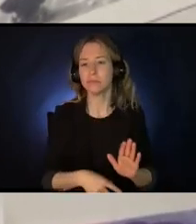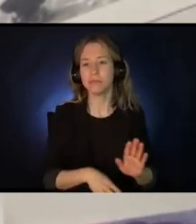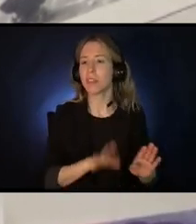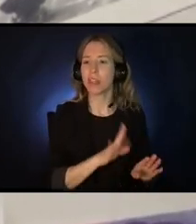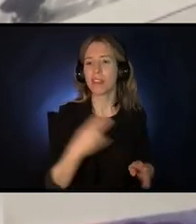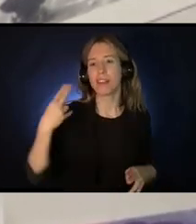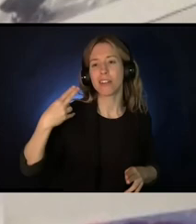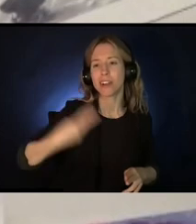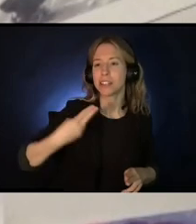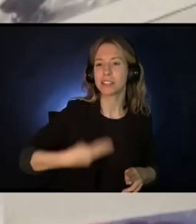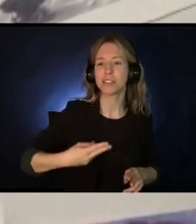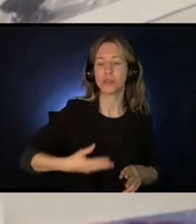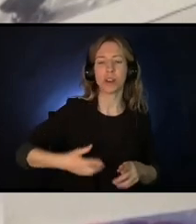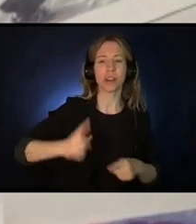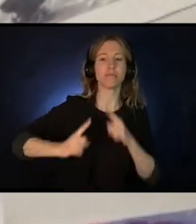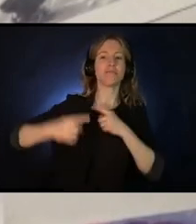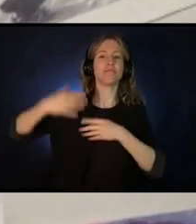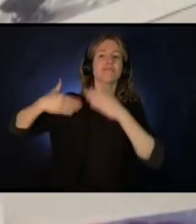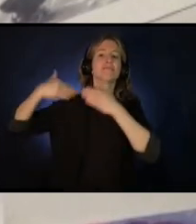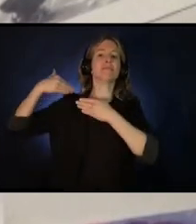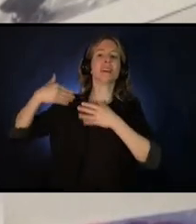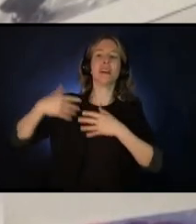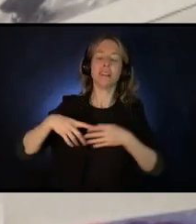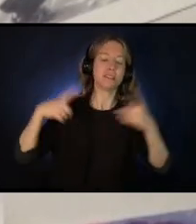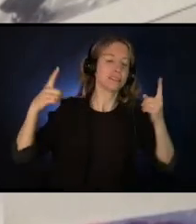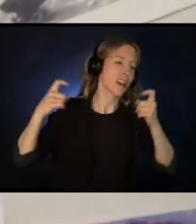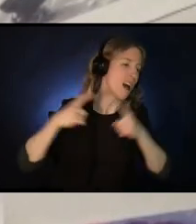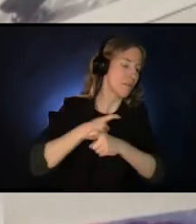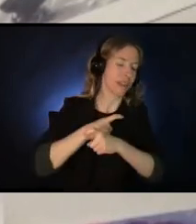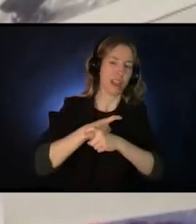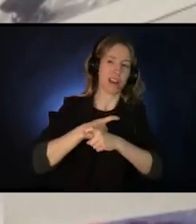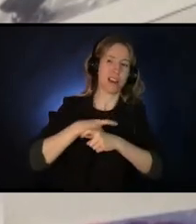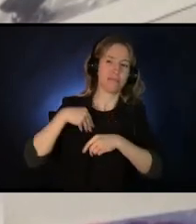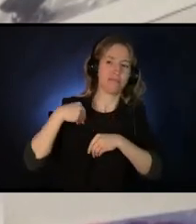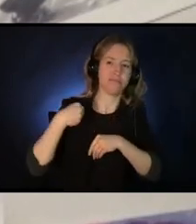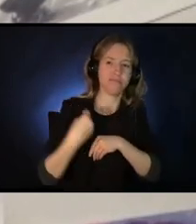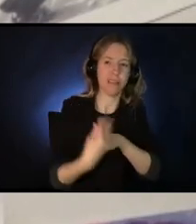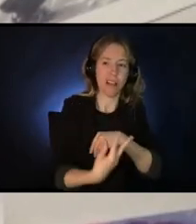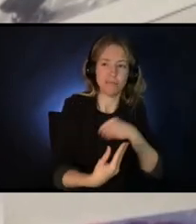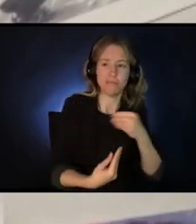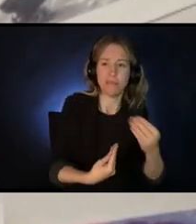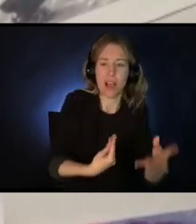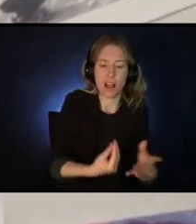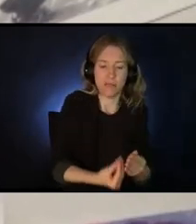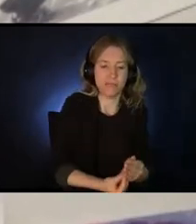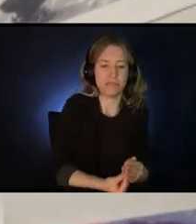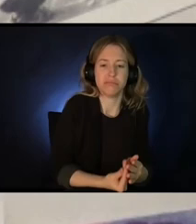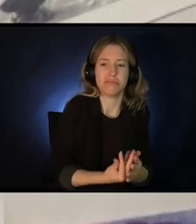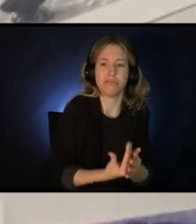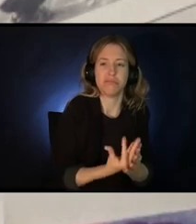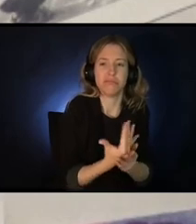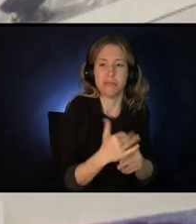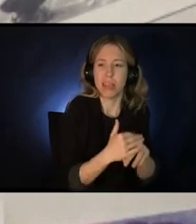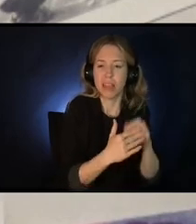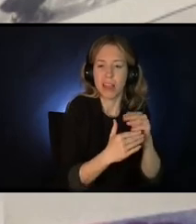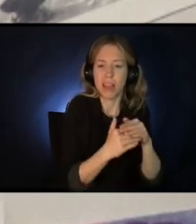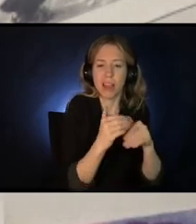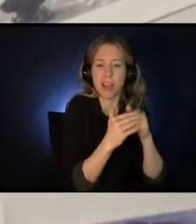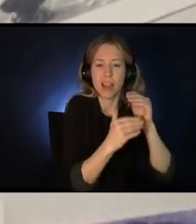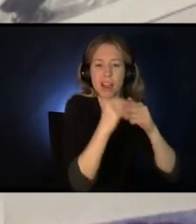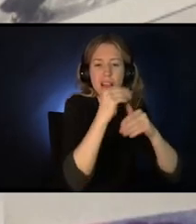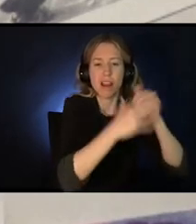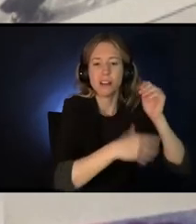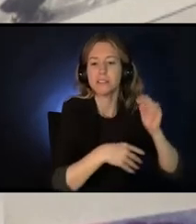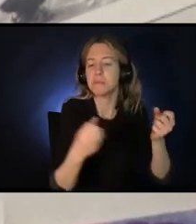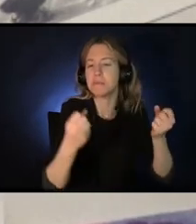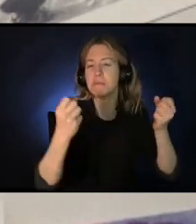mankind, the cause and effects produce a rich enough history to write innumerable volumes of scholarly